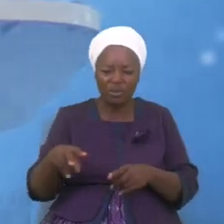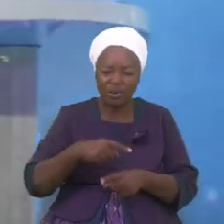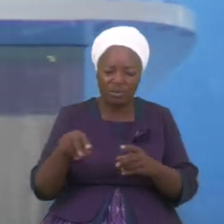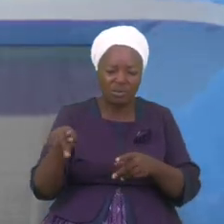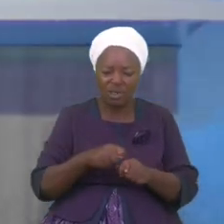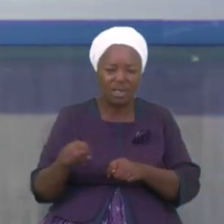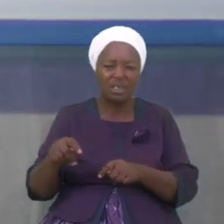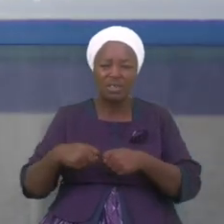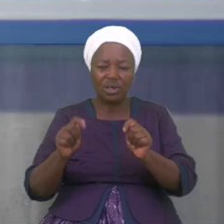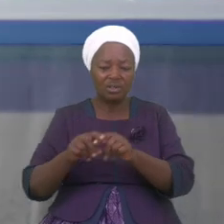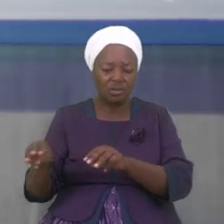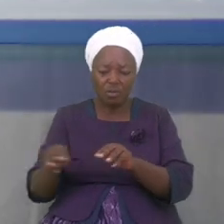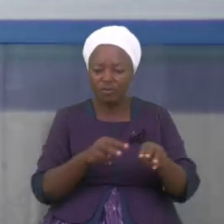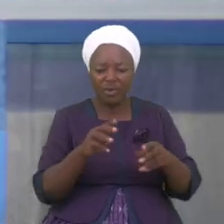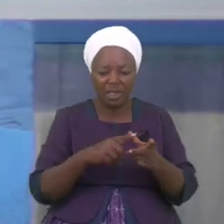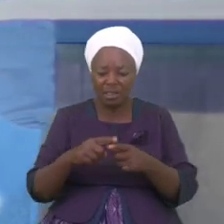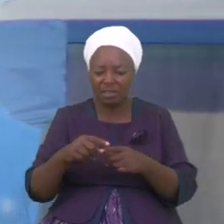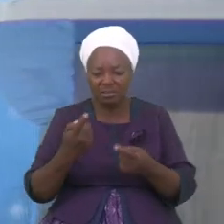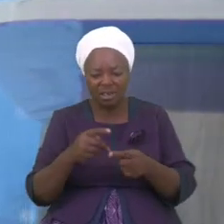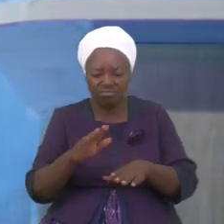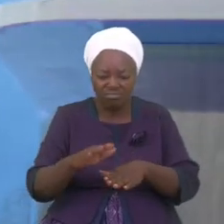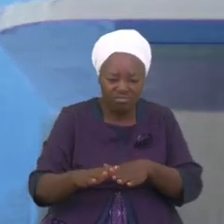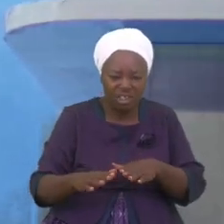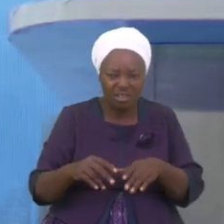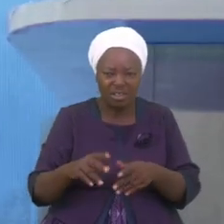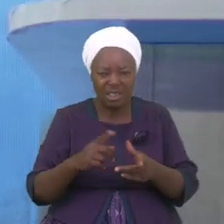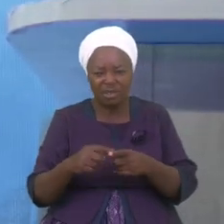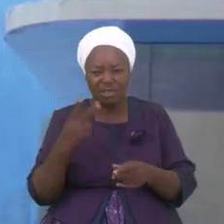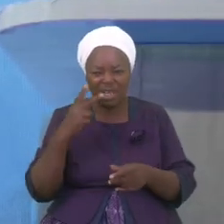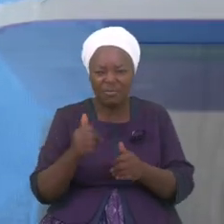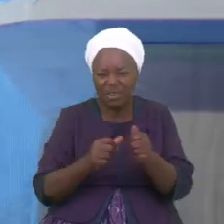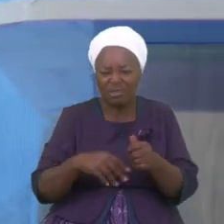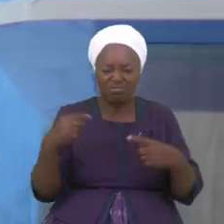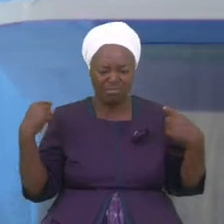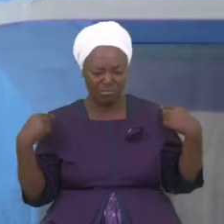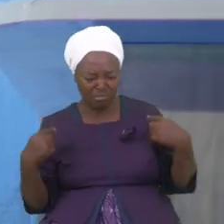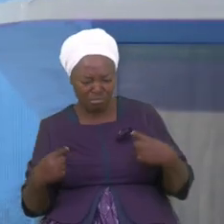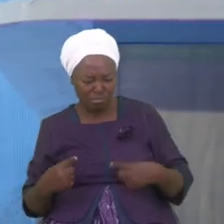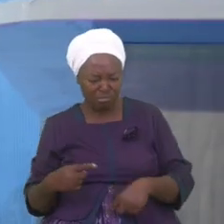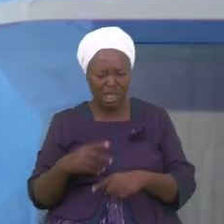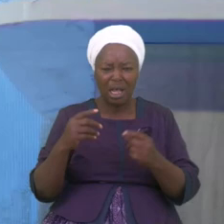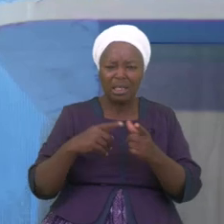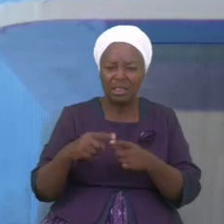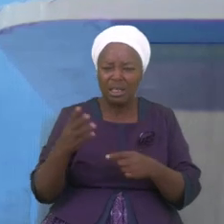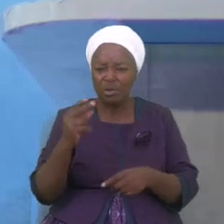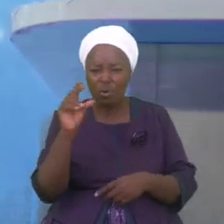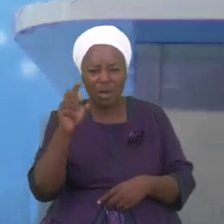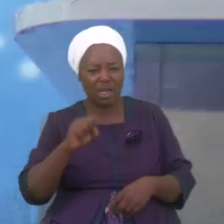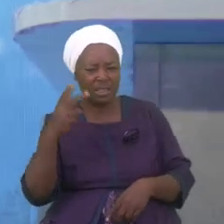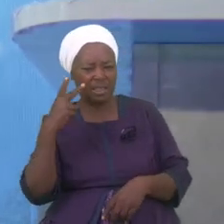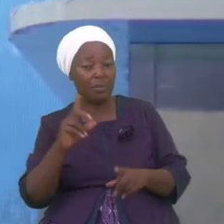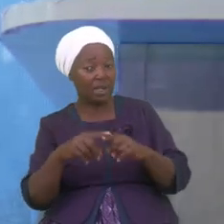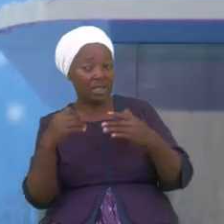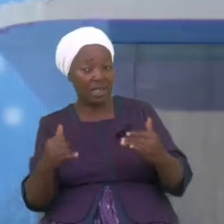or try to sit, then the whole thing is crack, crack, crack, and all that, and you're feeling pain. Nobody can see, but now